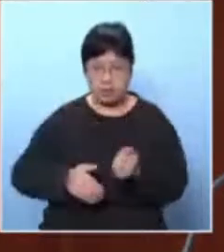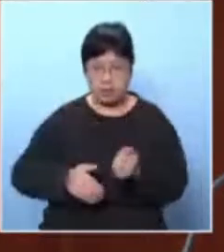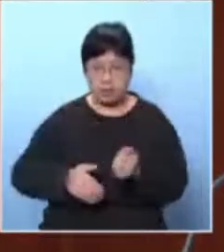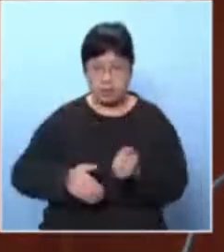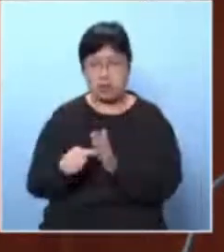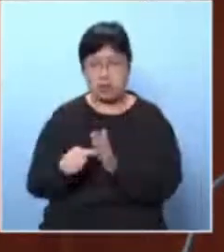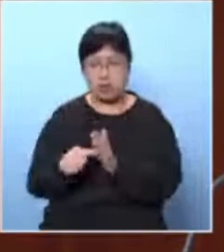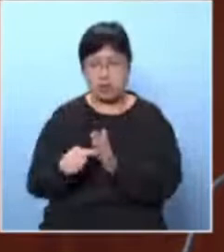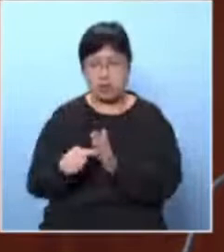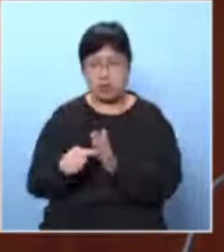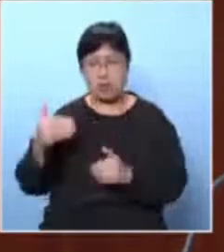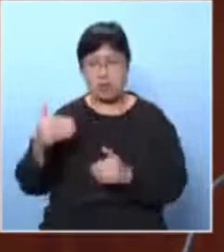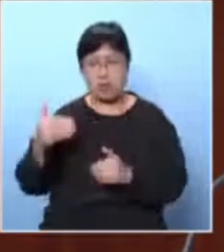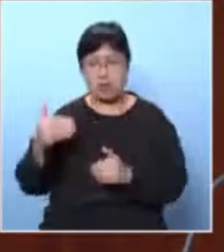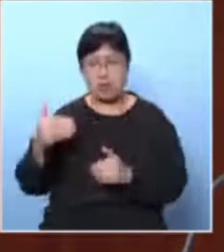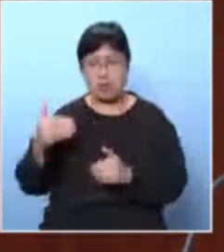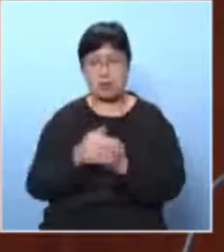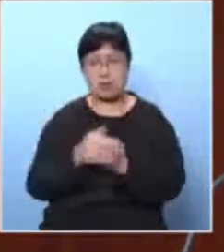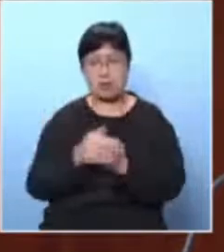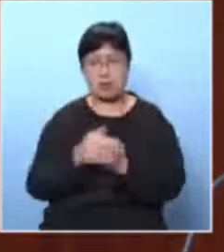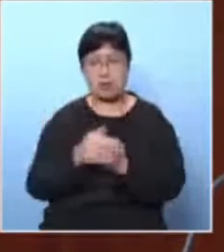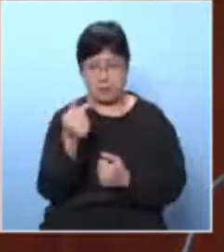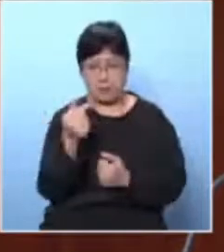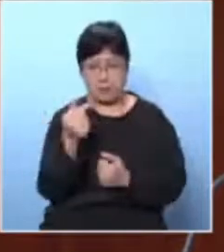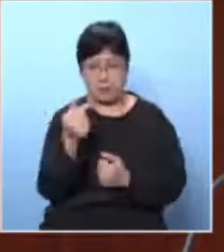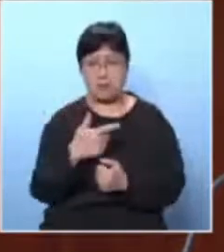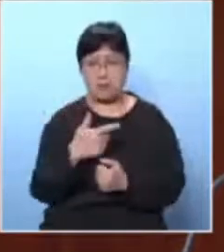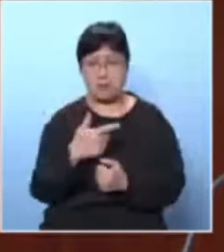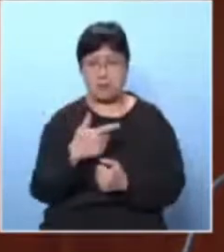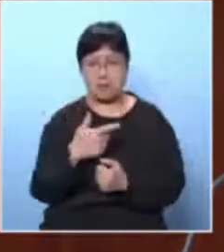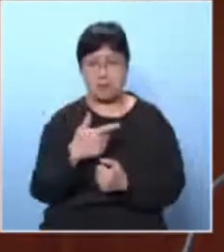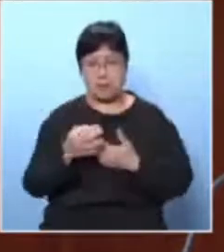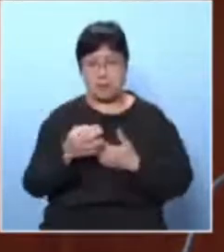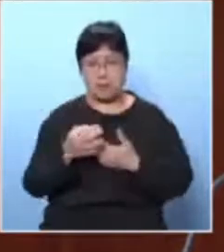child reaches the age of 18.